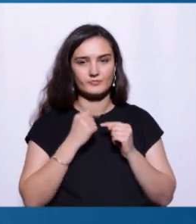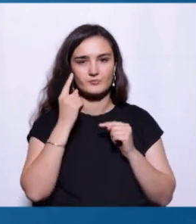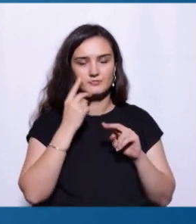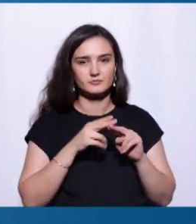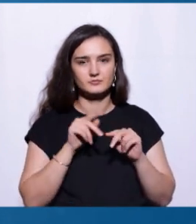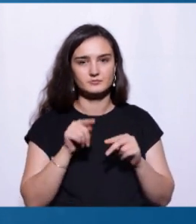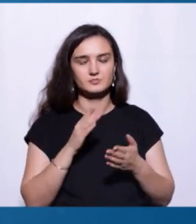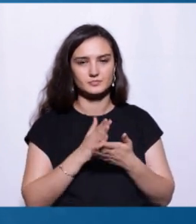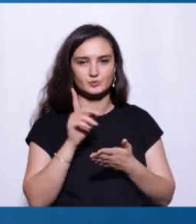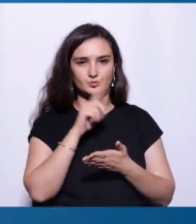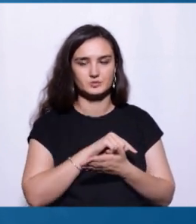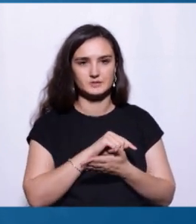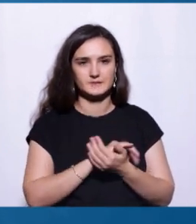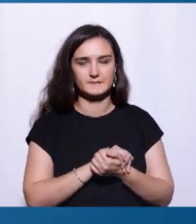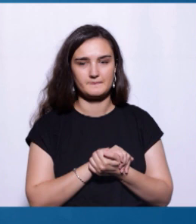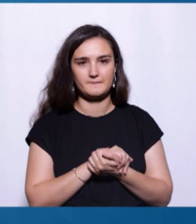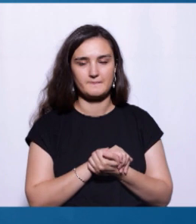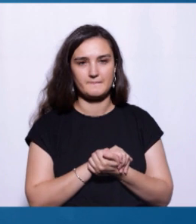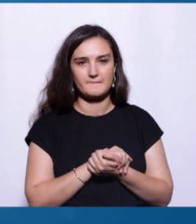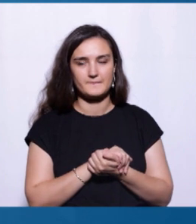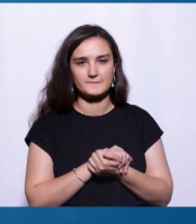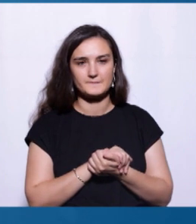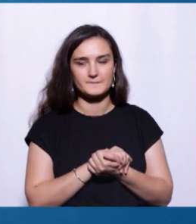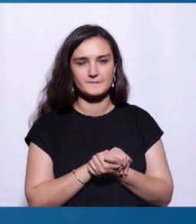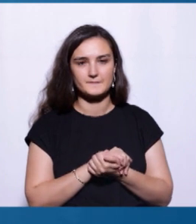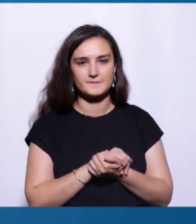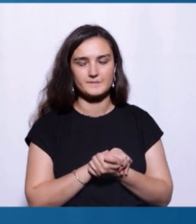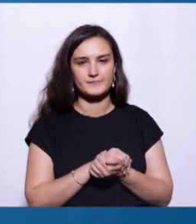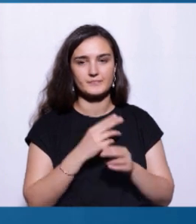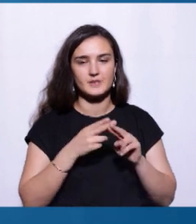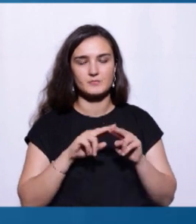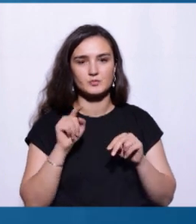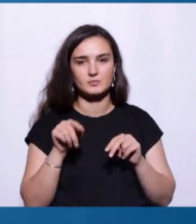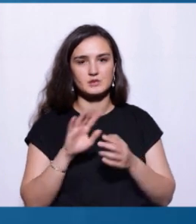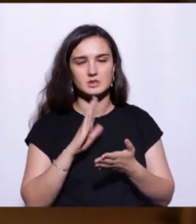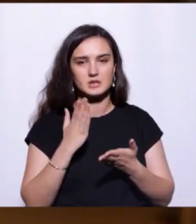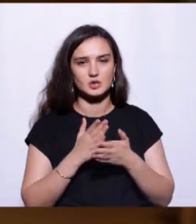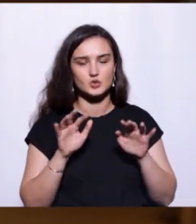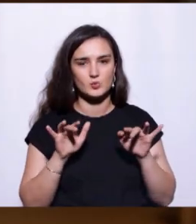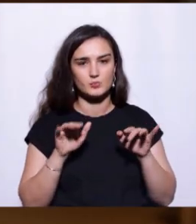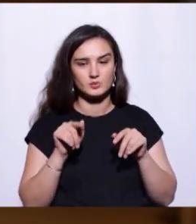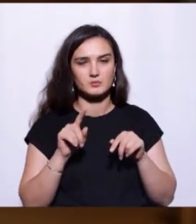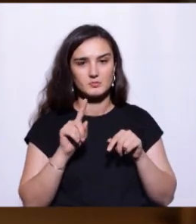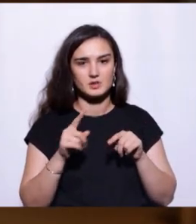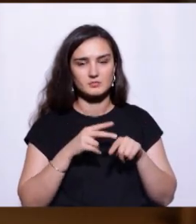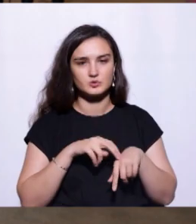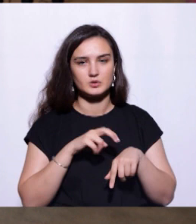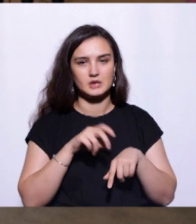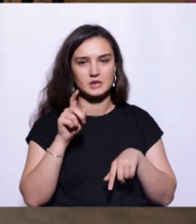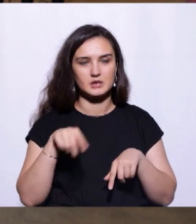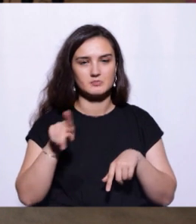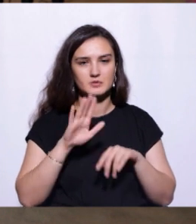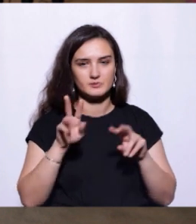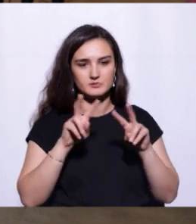this is false. You are absolutely right. This sentence is false because it's not the computer but the doctor